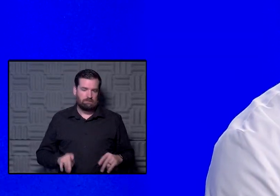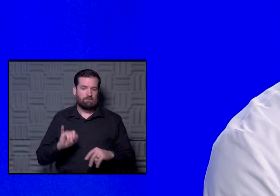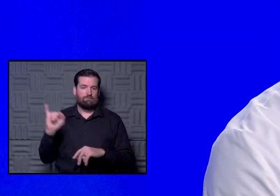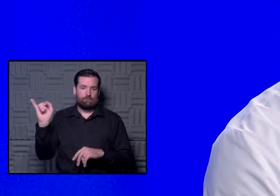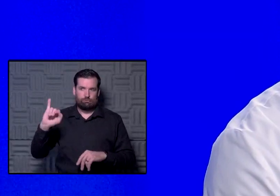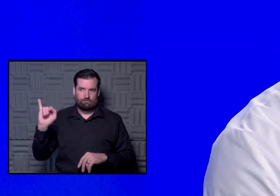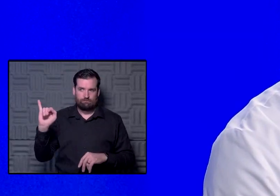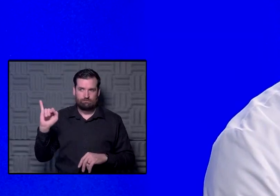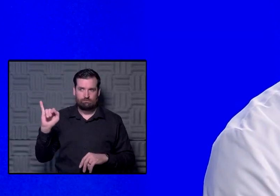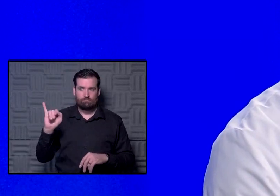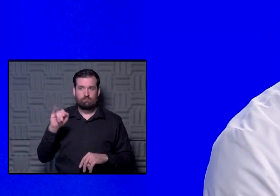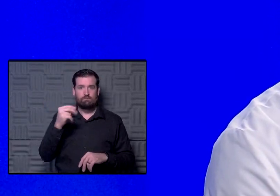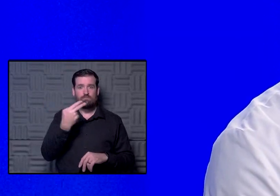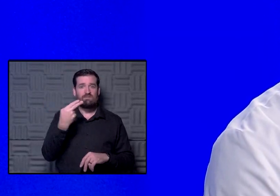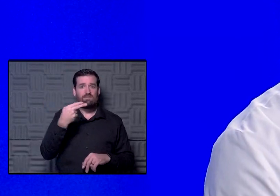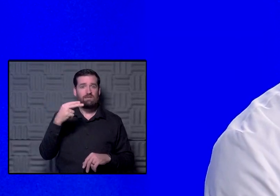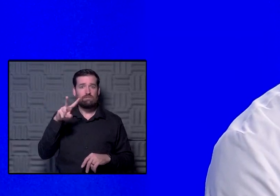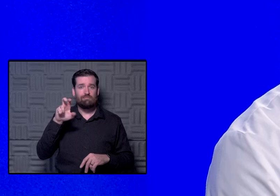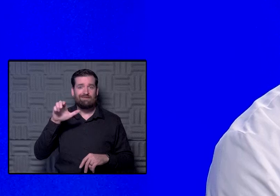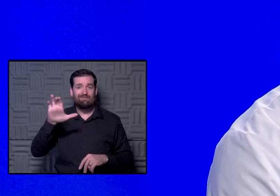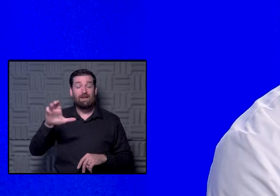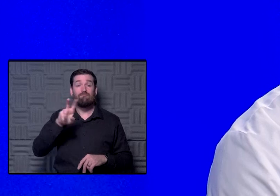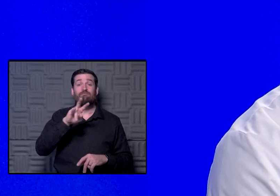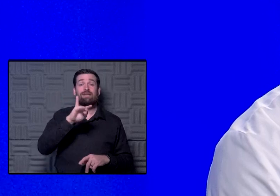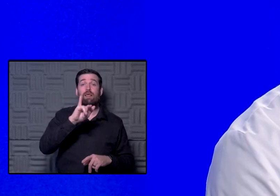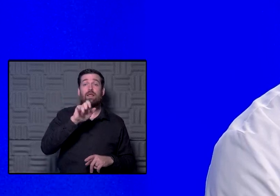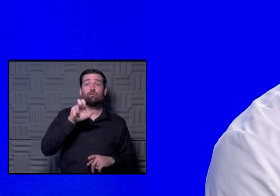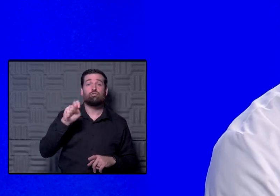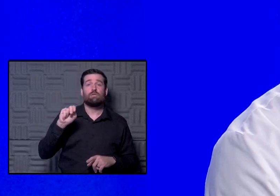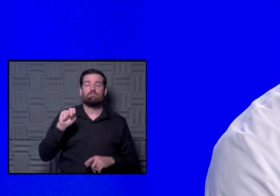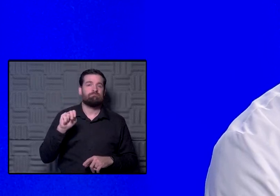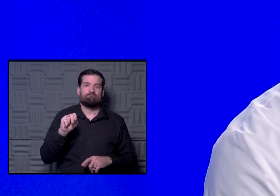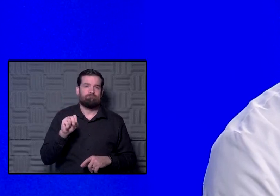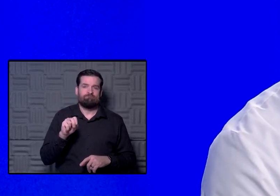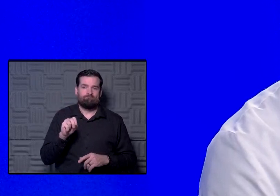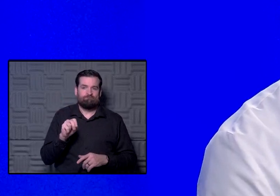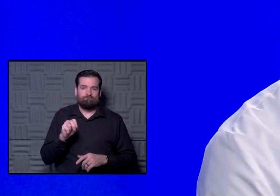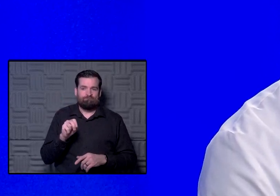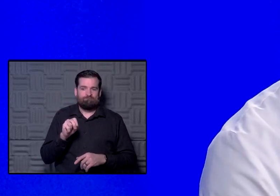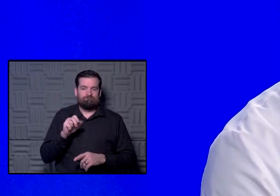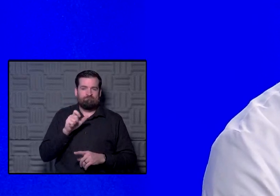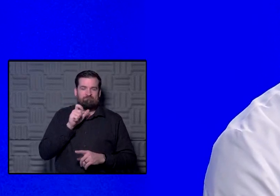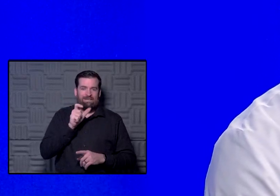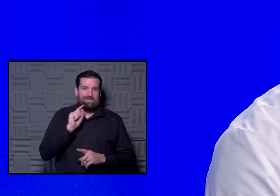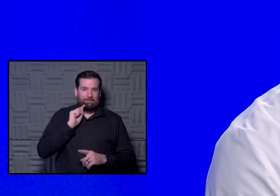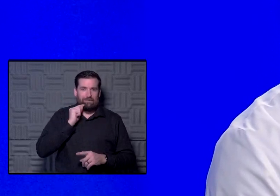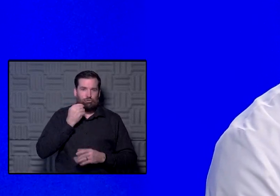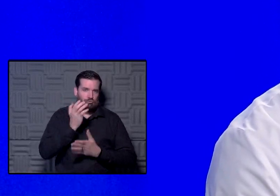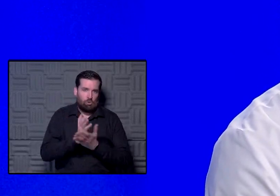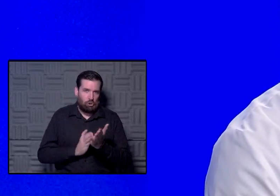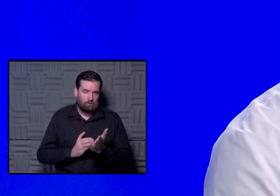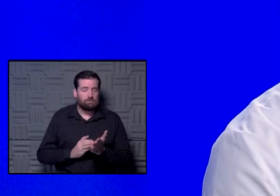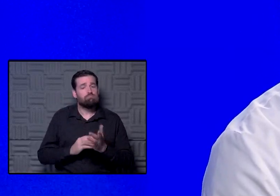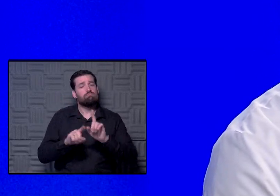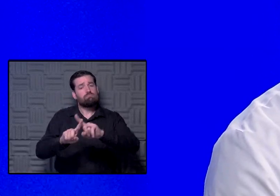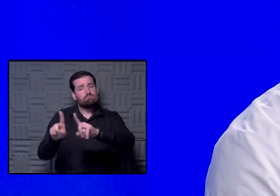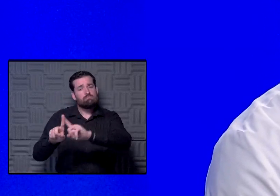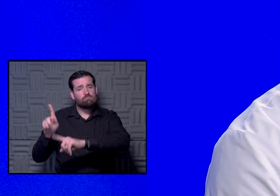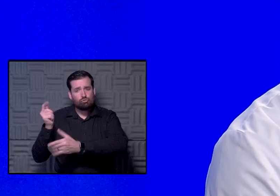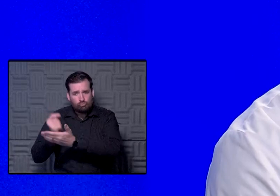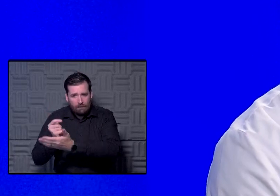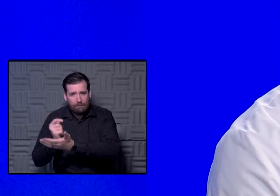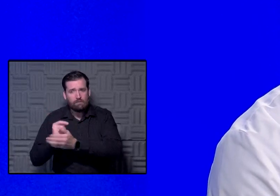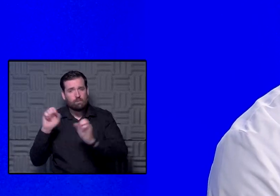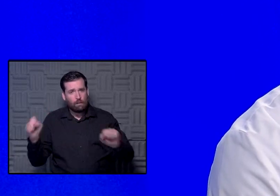infections, the HVAC, the ventilation did not really prove to be a major part. I know that there are different treatments you can use for